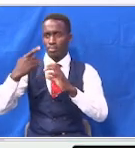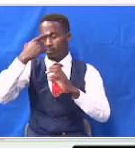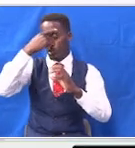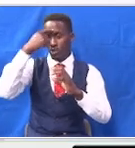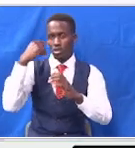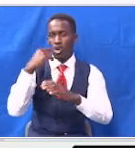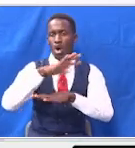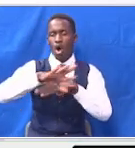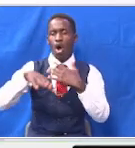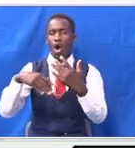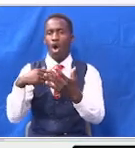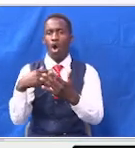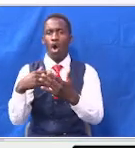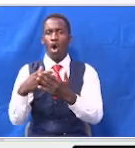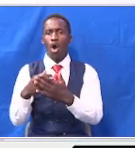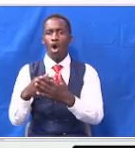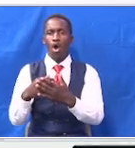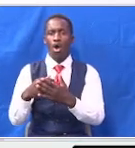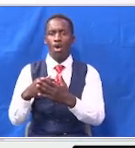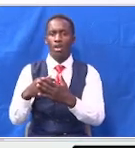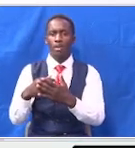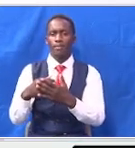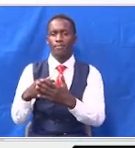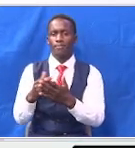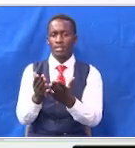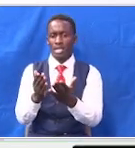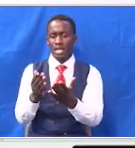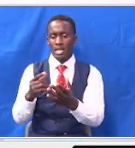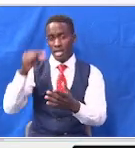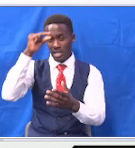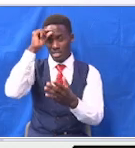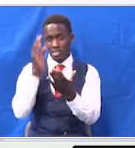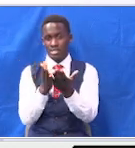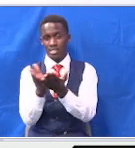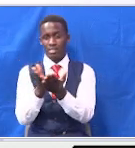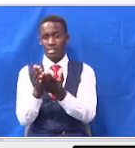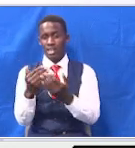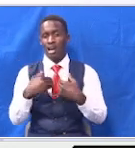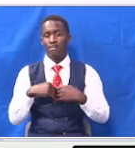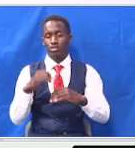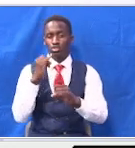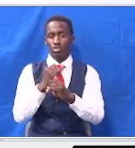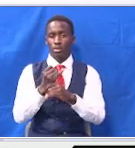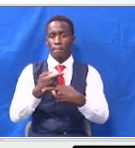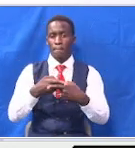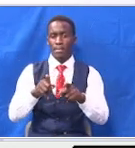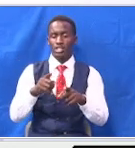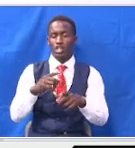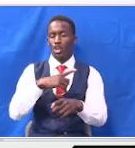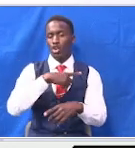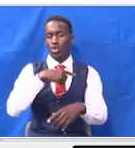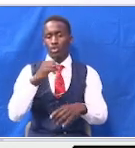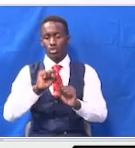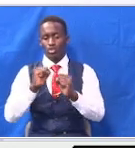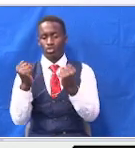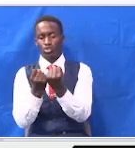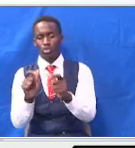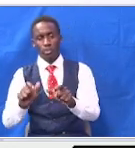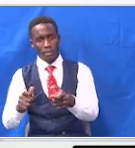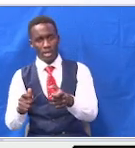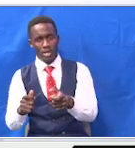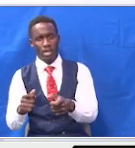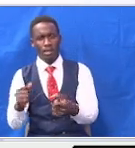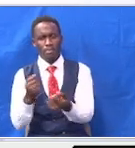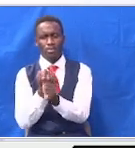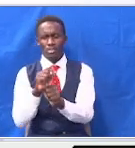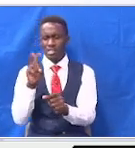civil servants are there who are assigned to do this job. But when you go to social media, that is modern form of communication everywhere. You cannot see that